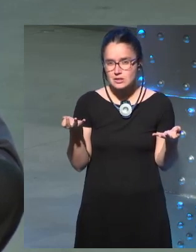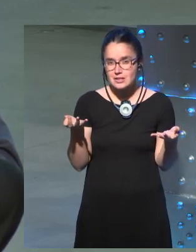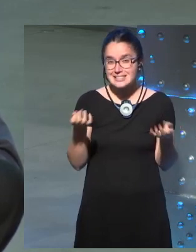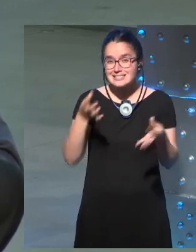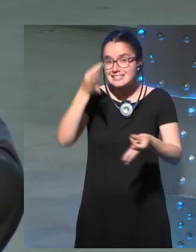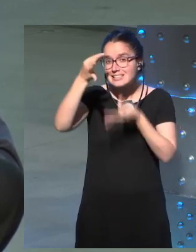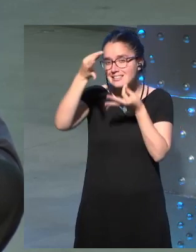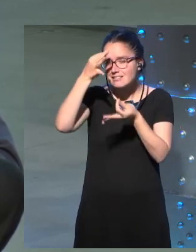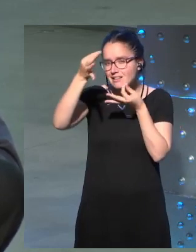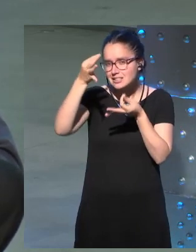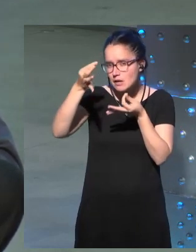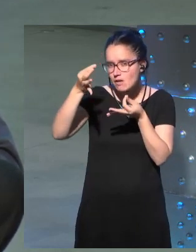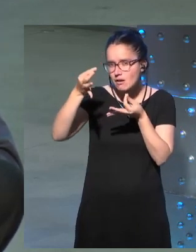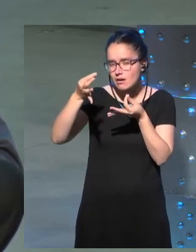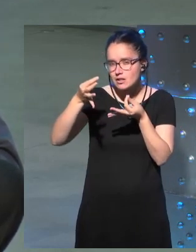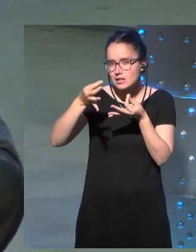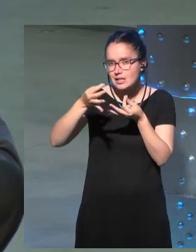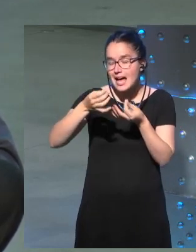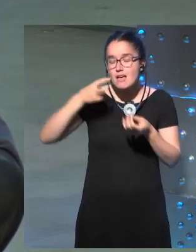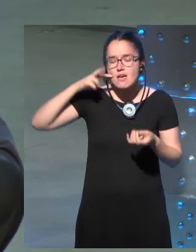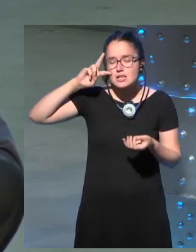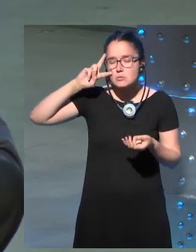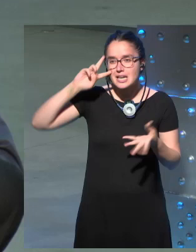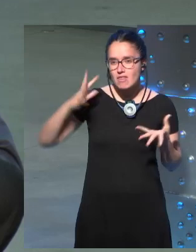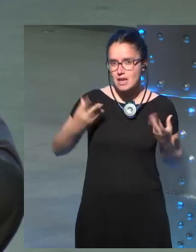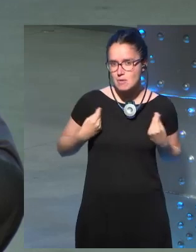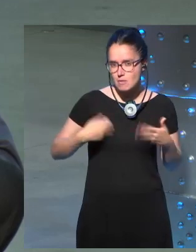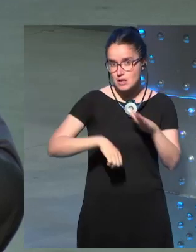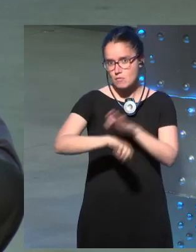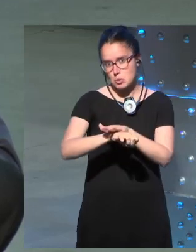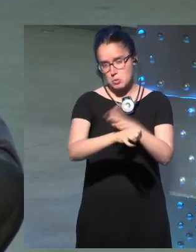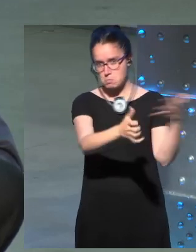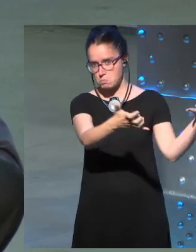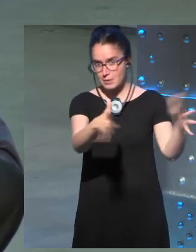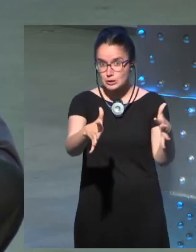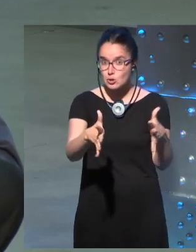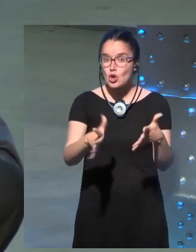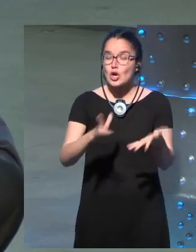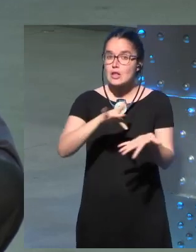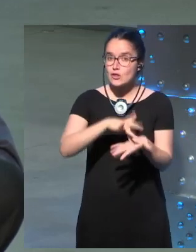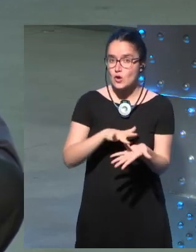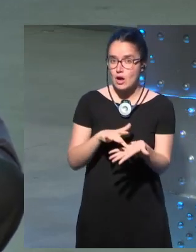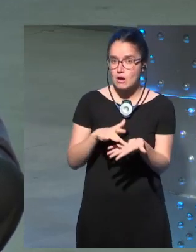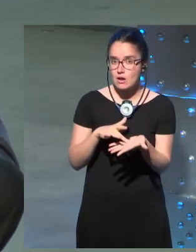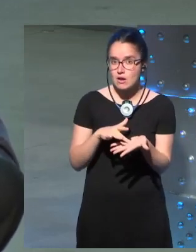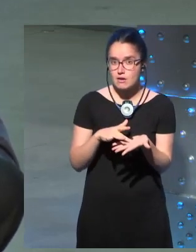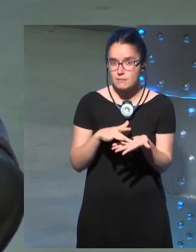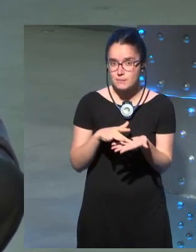describe the lived experience of football and what happens